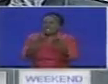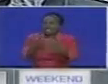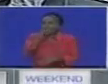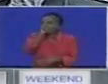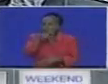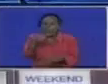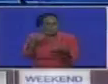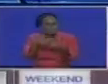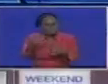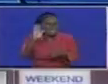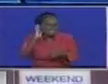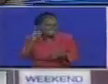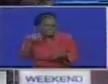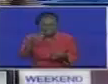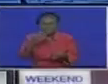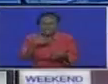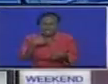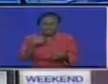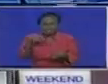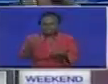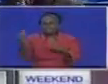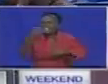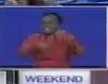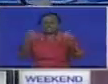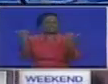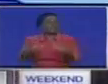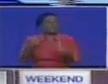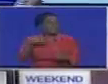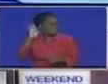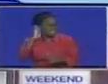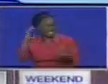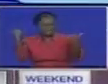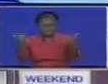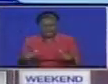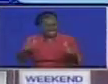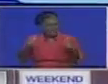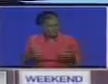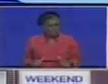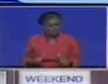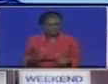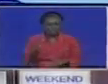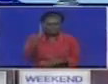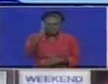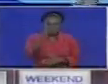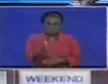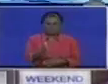had that TNA was carrying out an election, grassroots election, leading to election of national